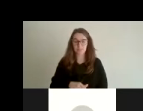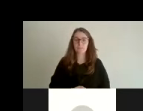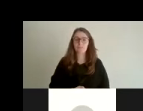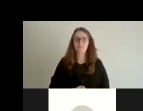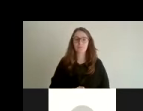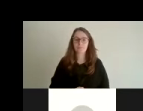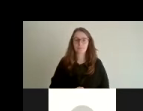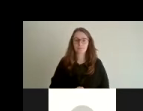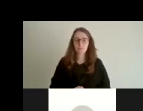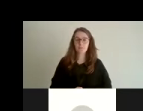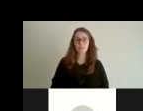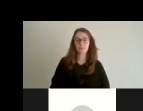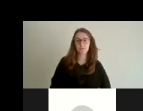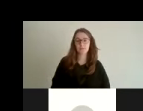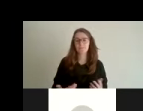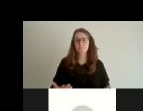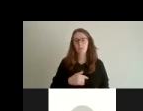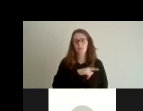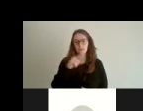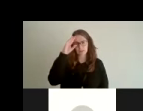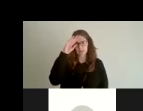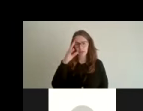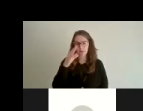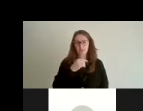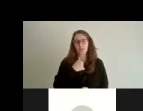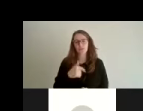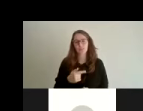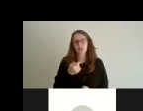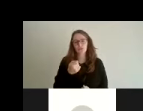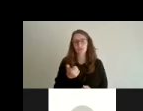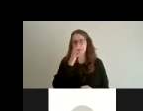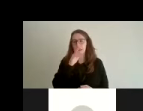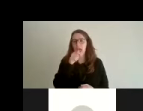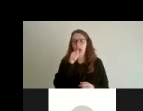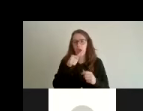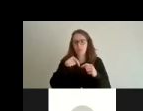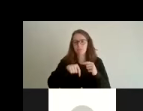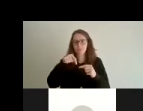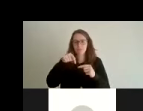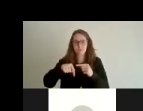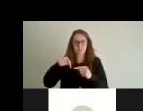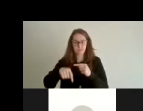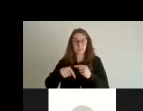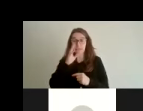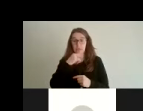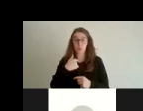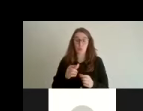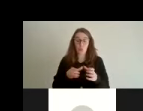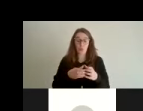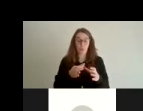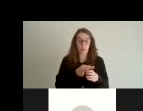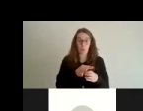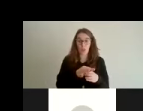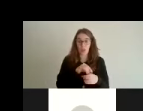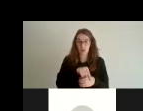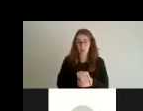It's also, as you all are aware of, we have a problem with leaking pipelines. If you belong to a minoritized group, you might